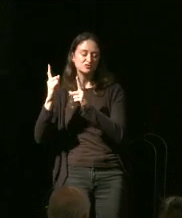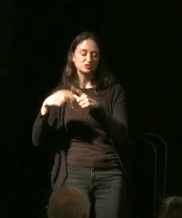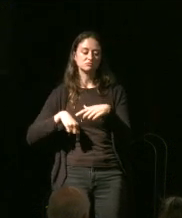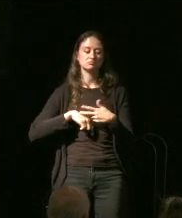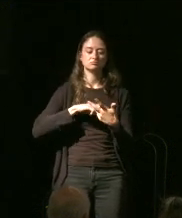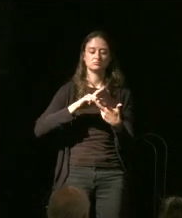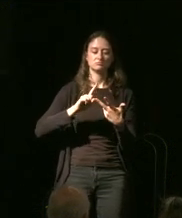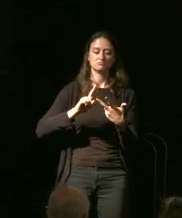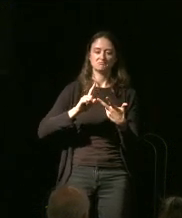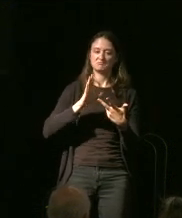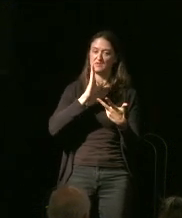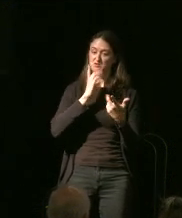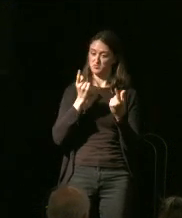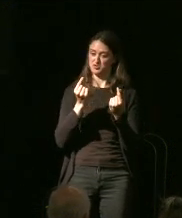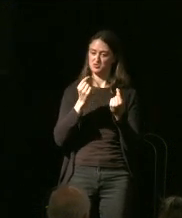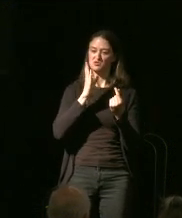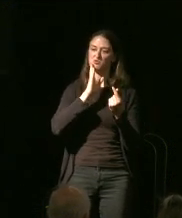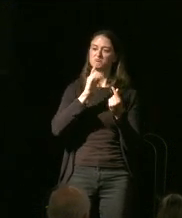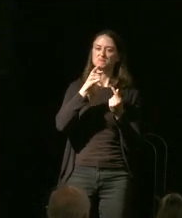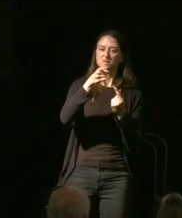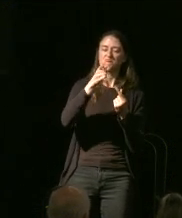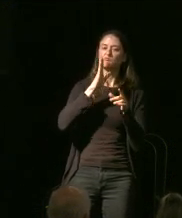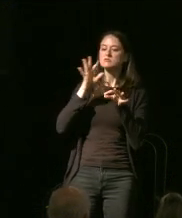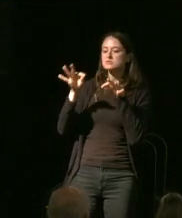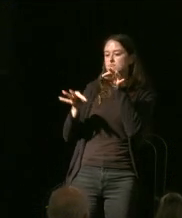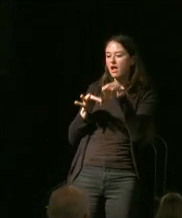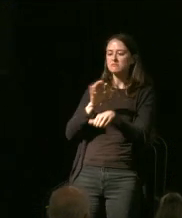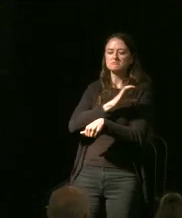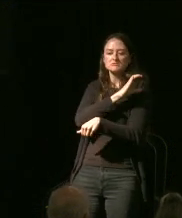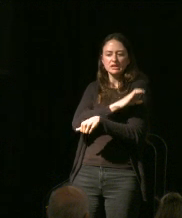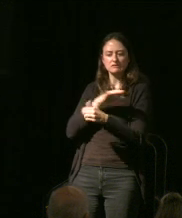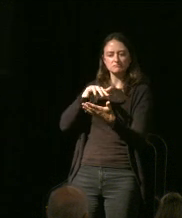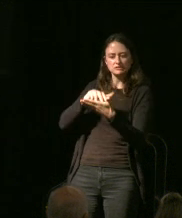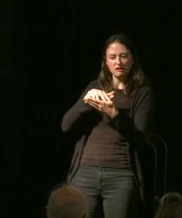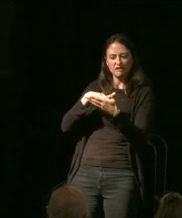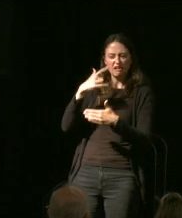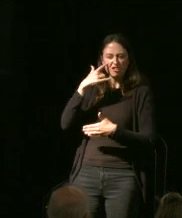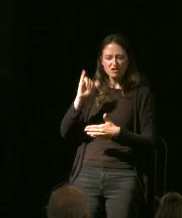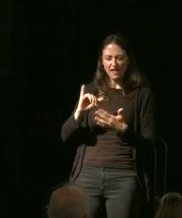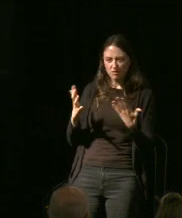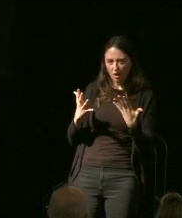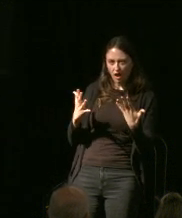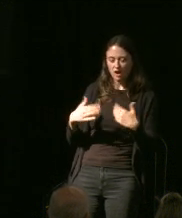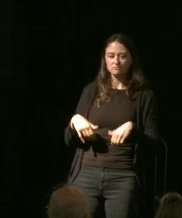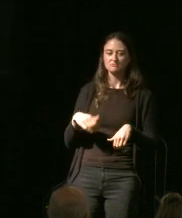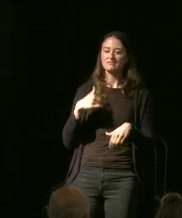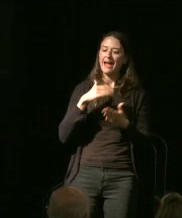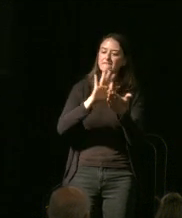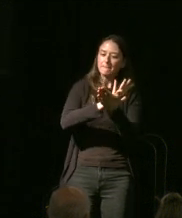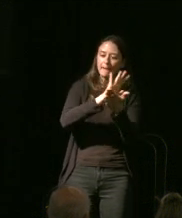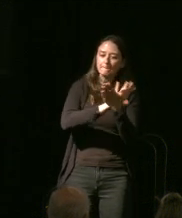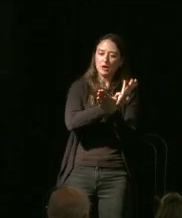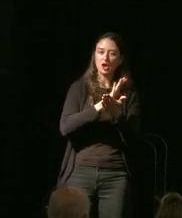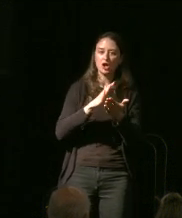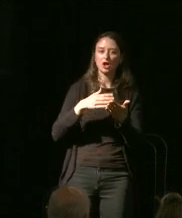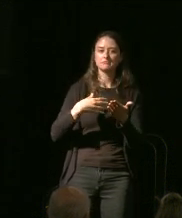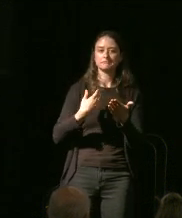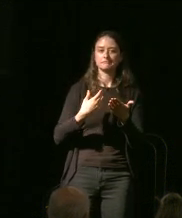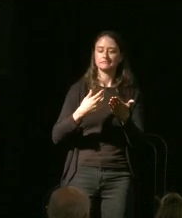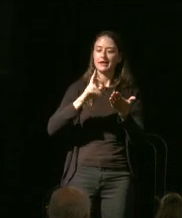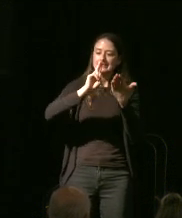of consent and permission to obtain medical records. So your traditional clinical trial procedural